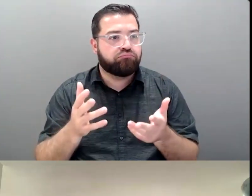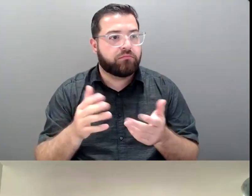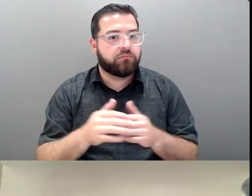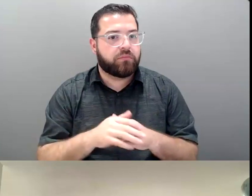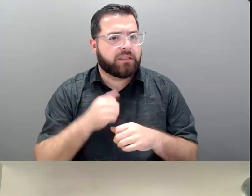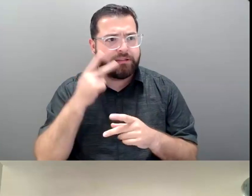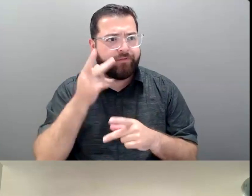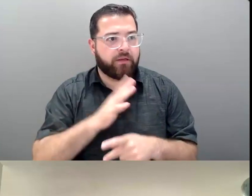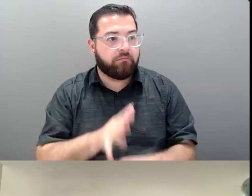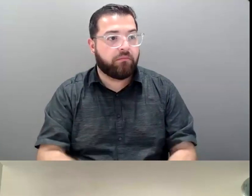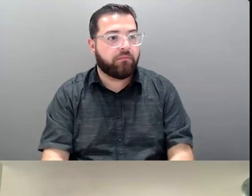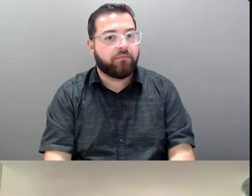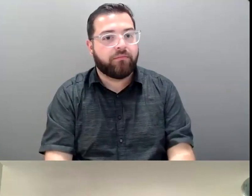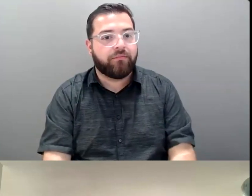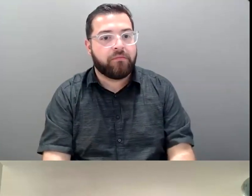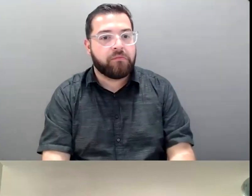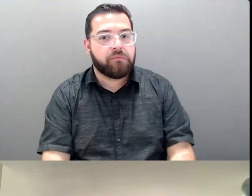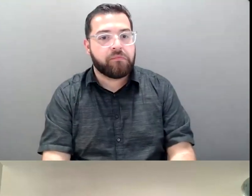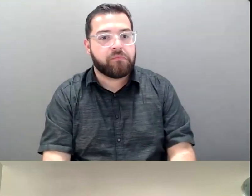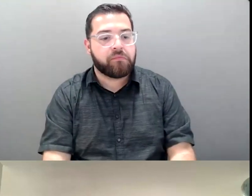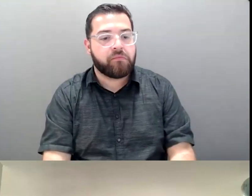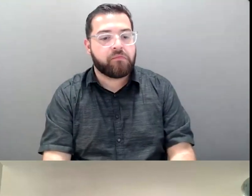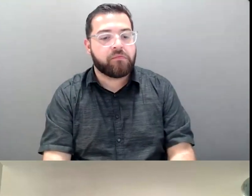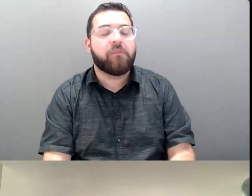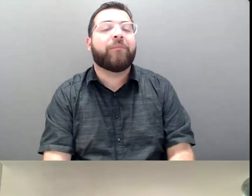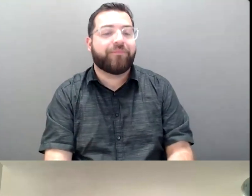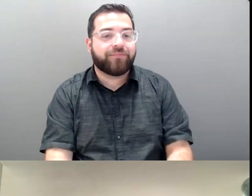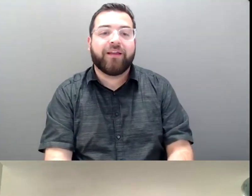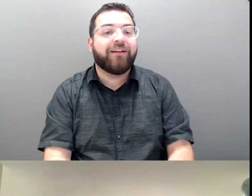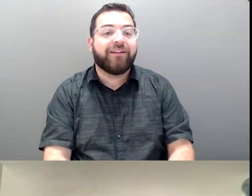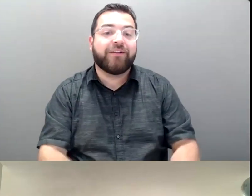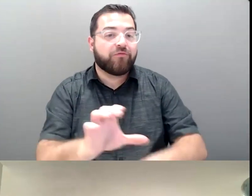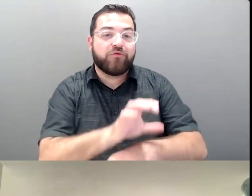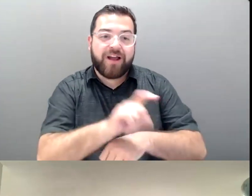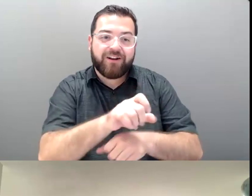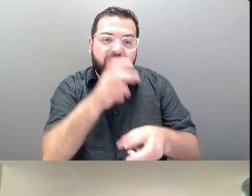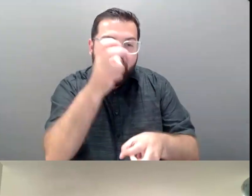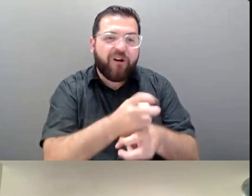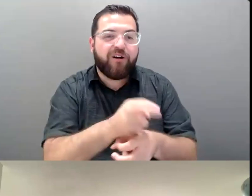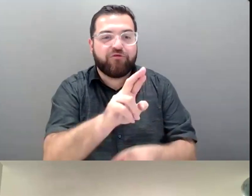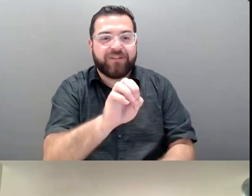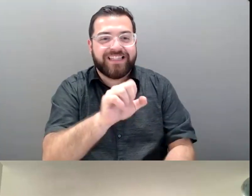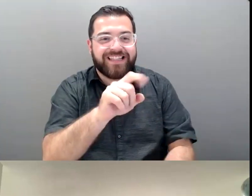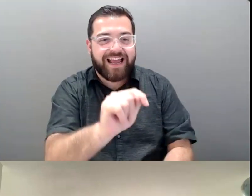my goodness. Everything that's restarting is wanting to have like a whole new world.